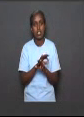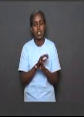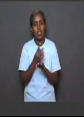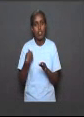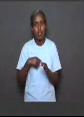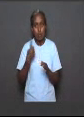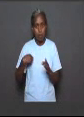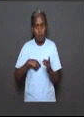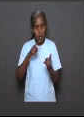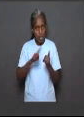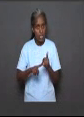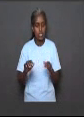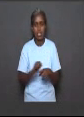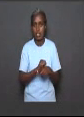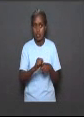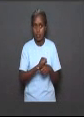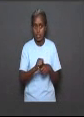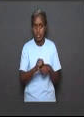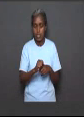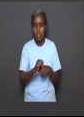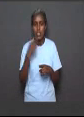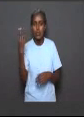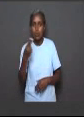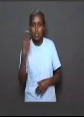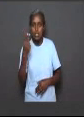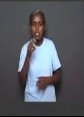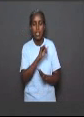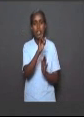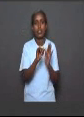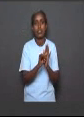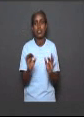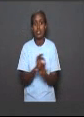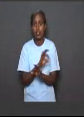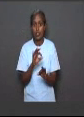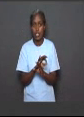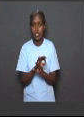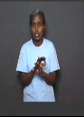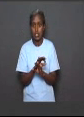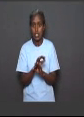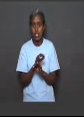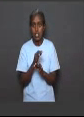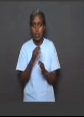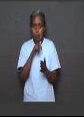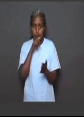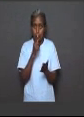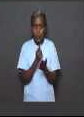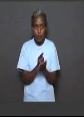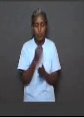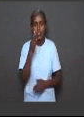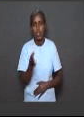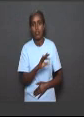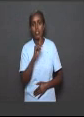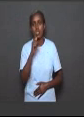activity. Using identity functions, prove that f and